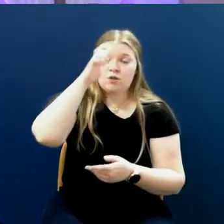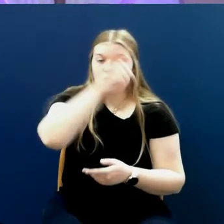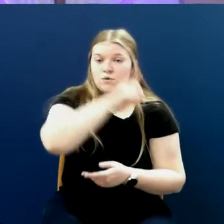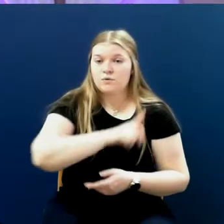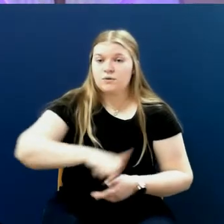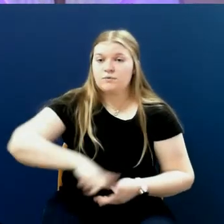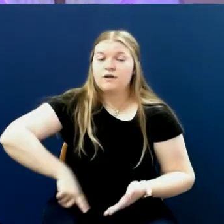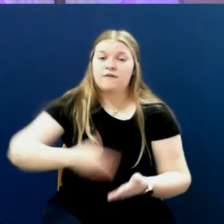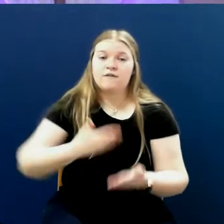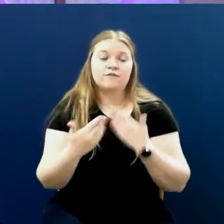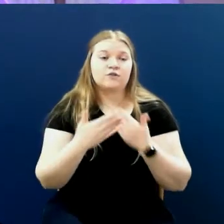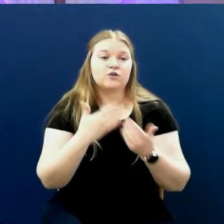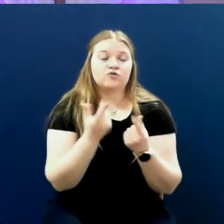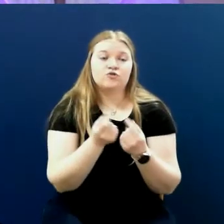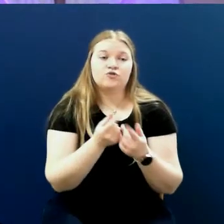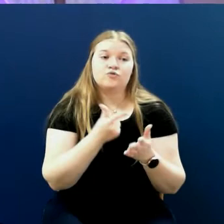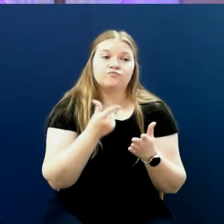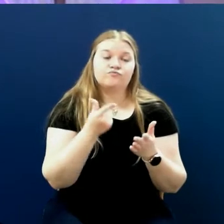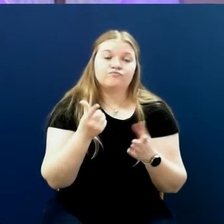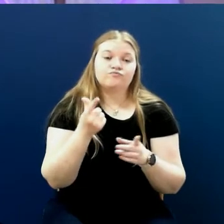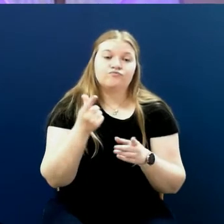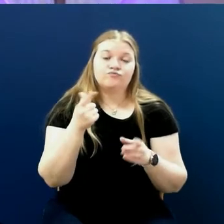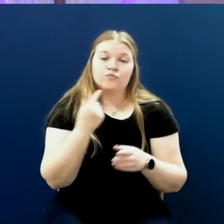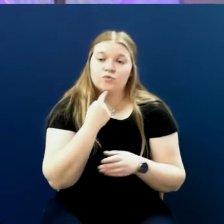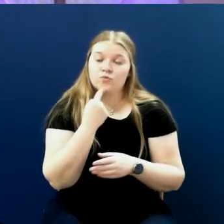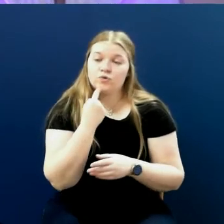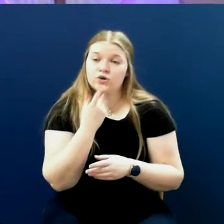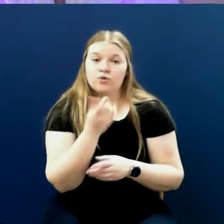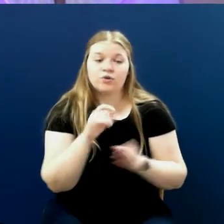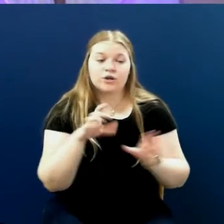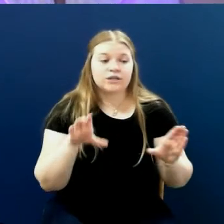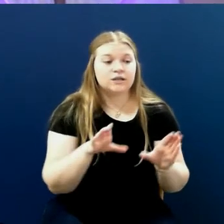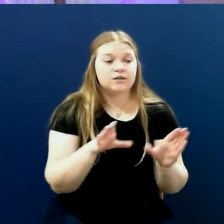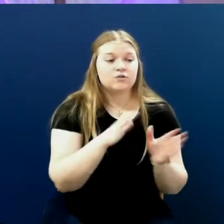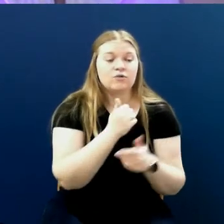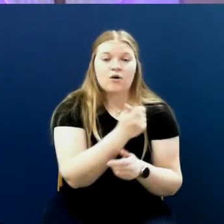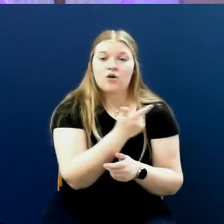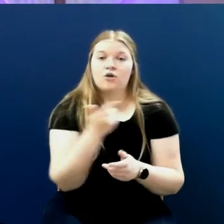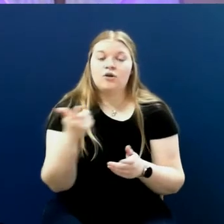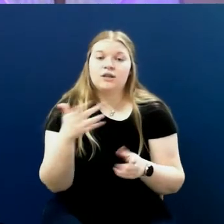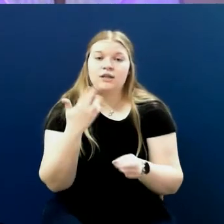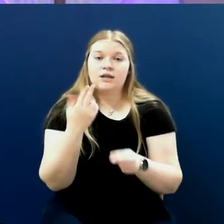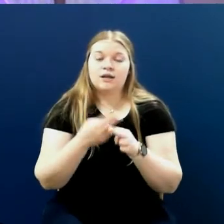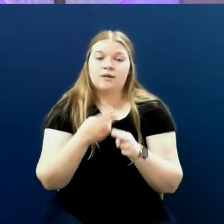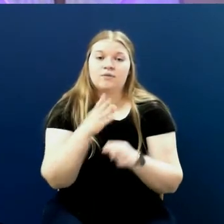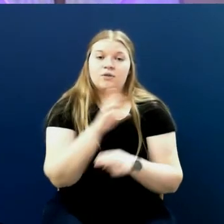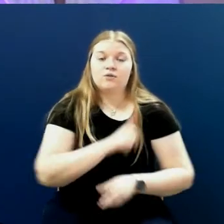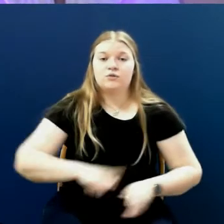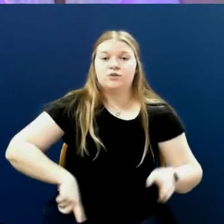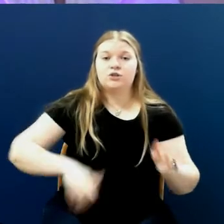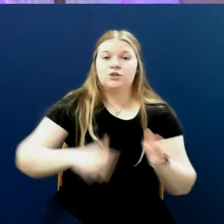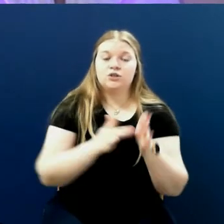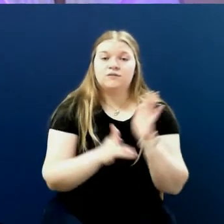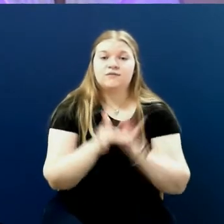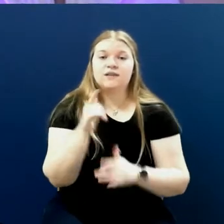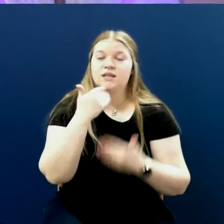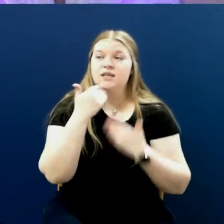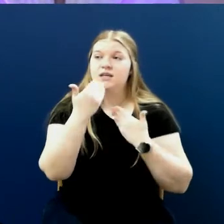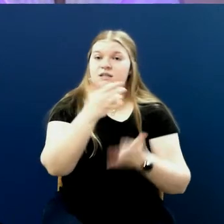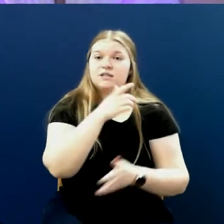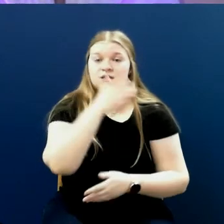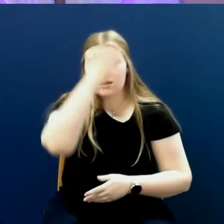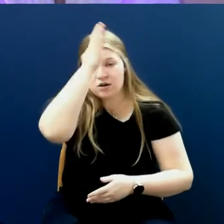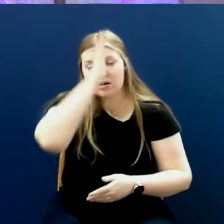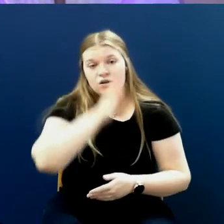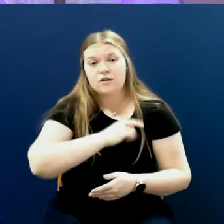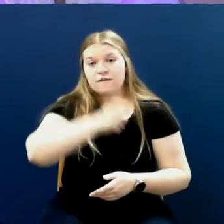whatever you do in word or deed, do all in the name of the Lord Jesus, giving thanks to God